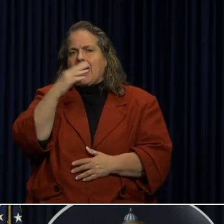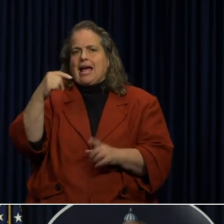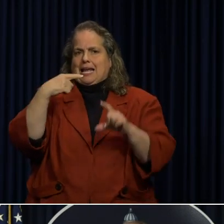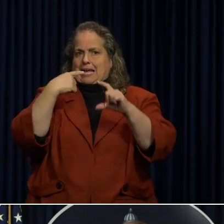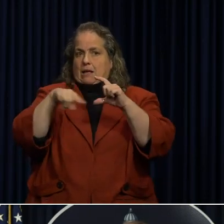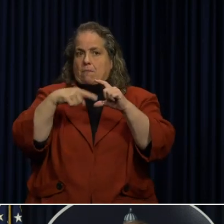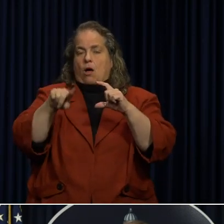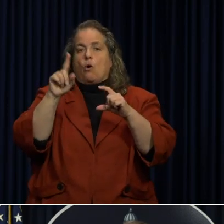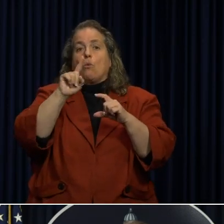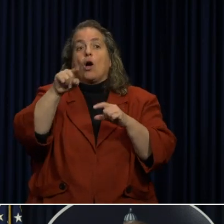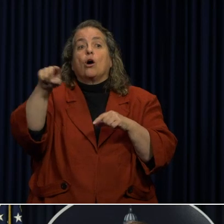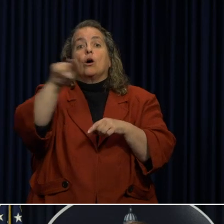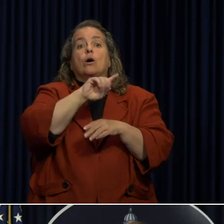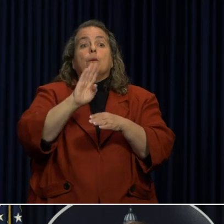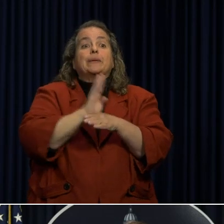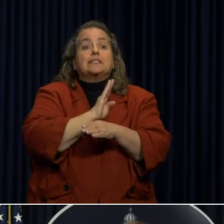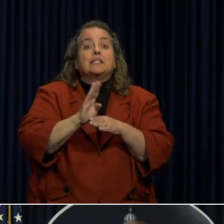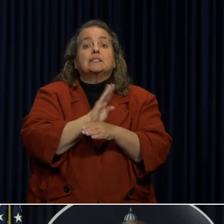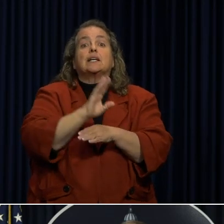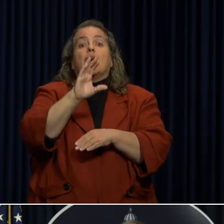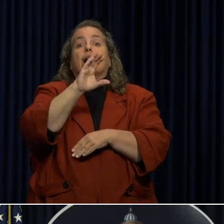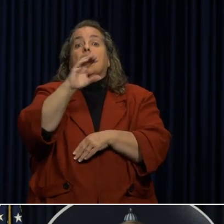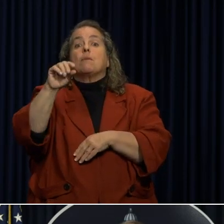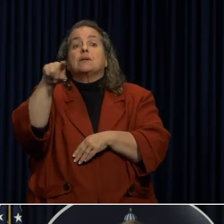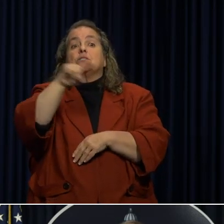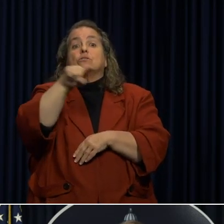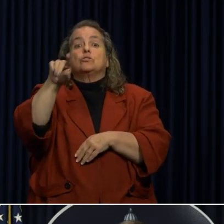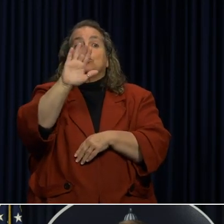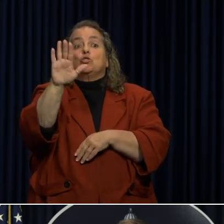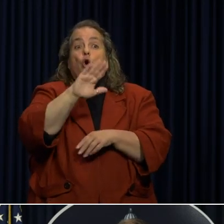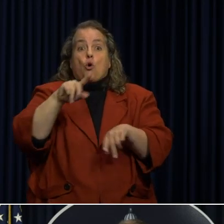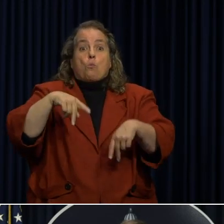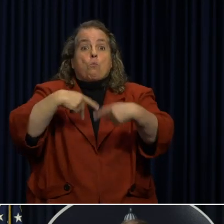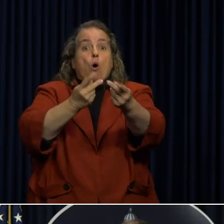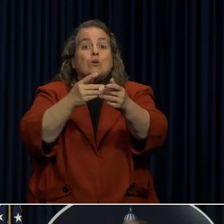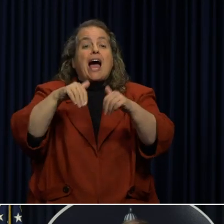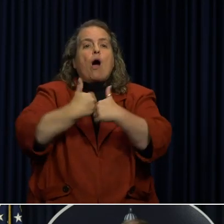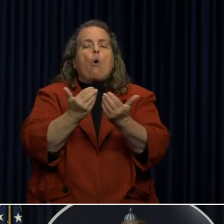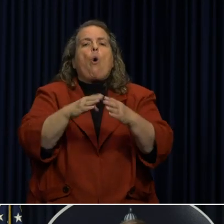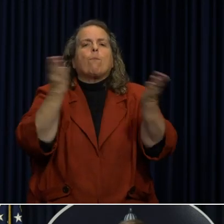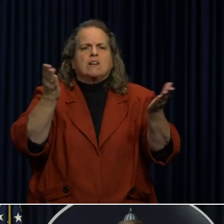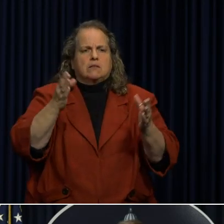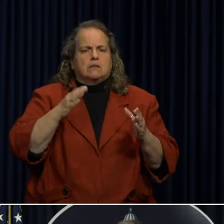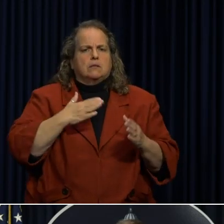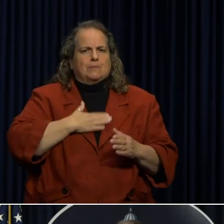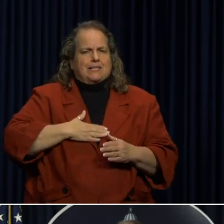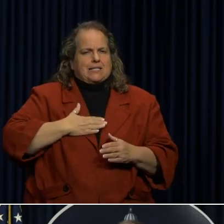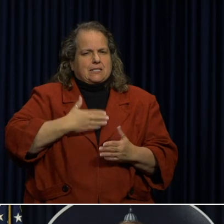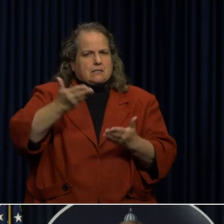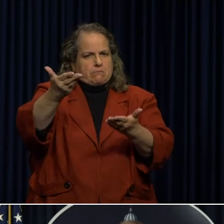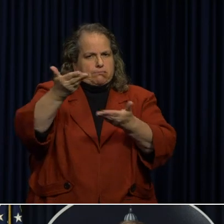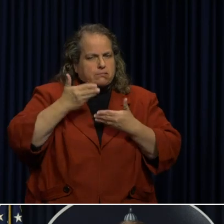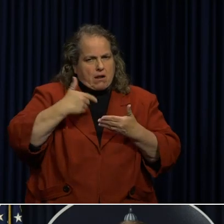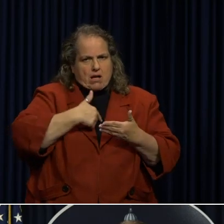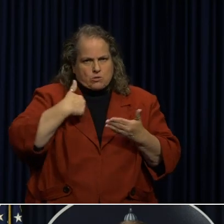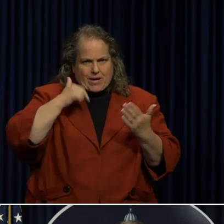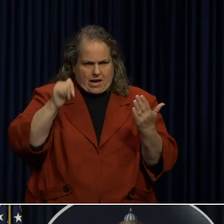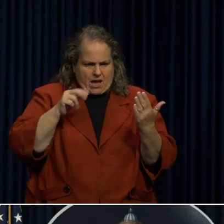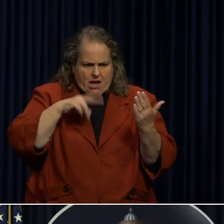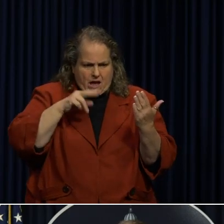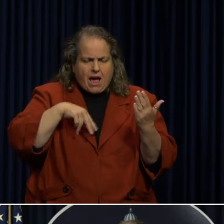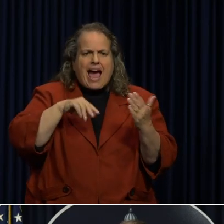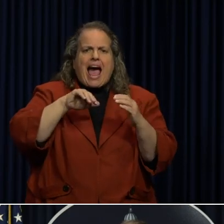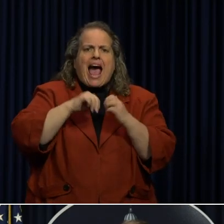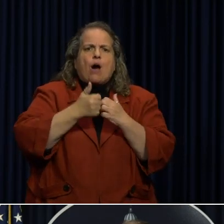association proposals. We got to do it smart, we got to do it safe, and we got to do it gradual. None of us want